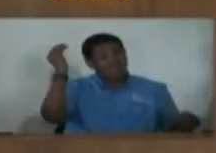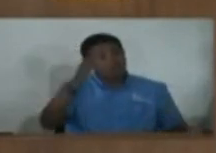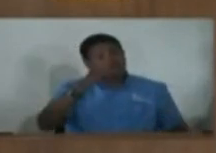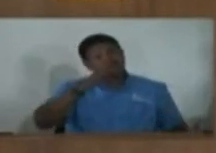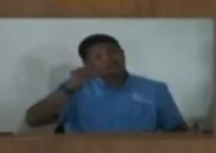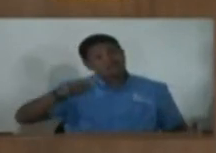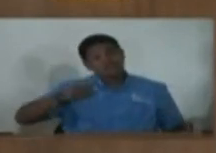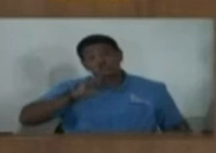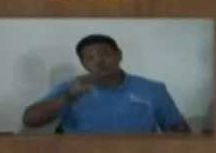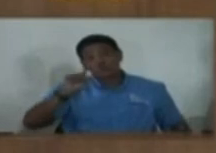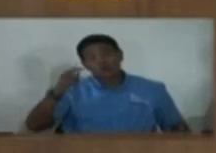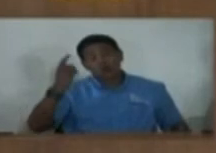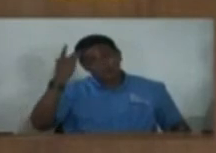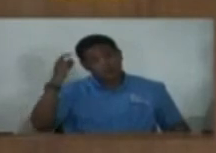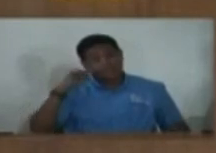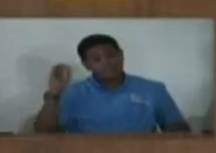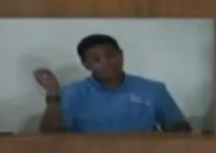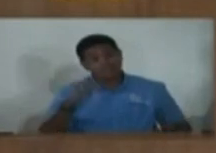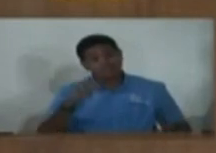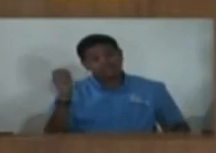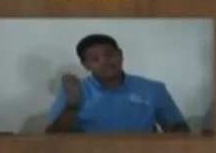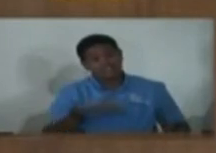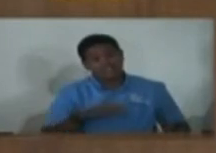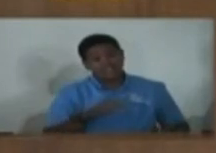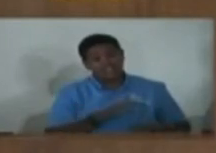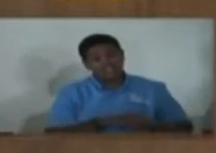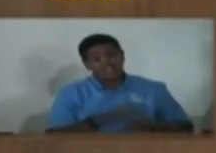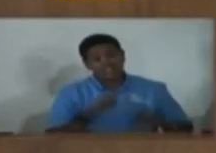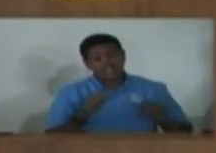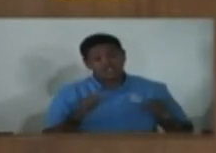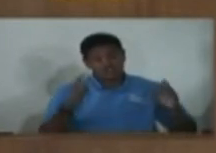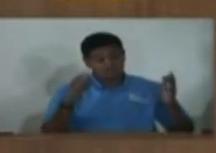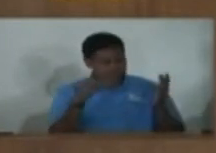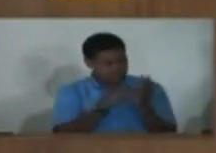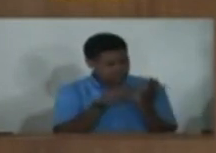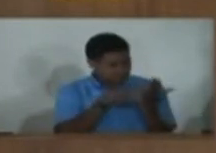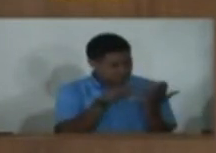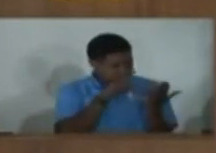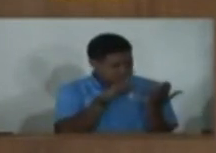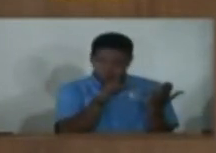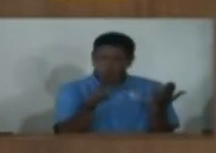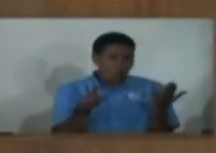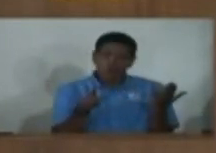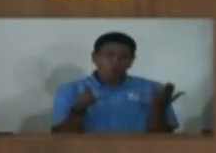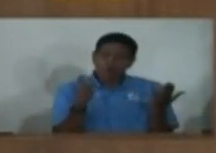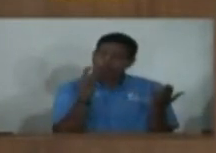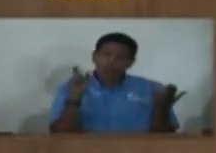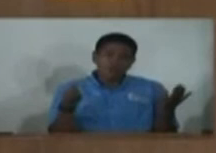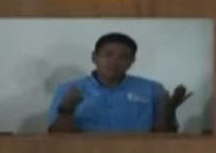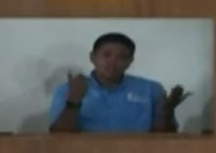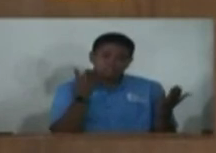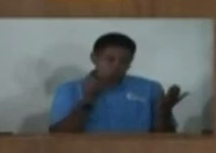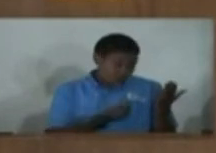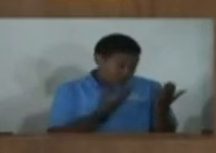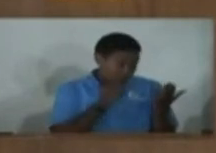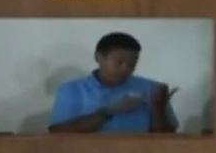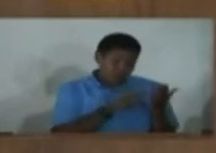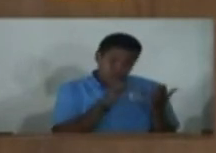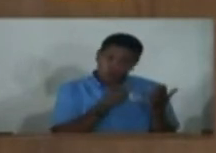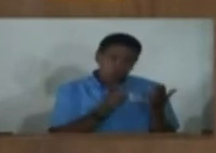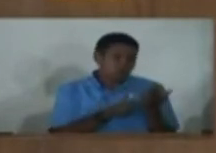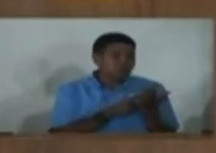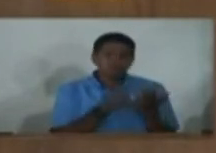necessarily true just because it's fed, comes up on a screen or comes up on a phone.